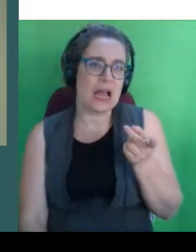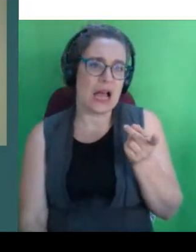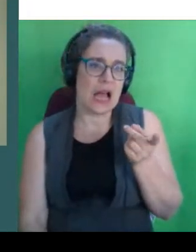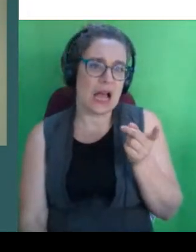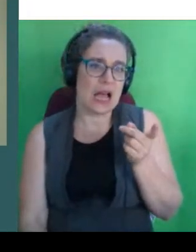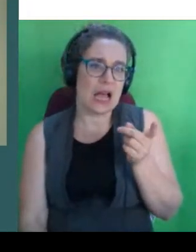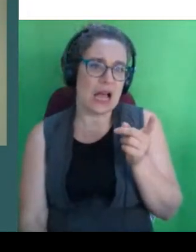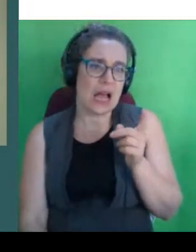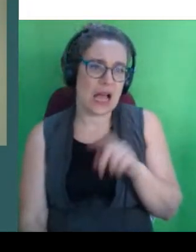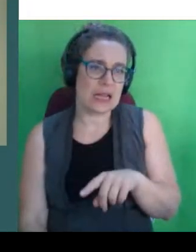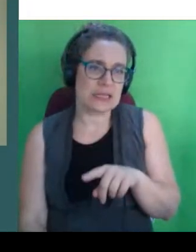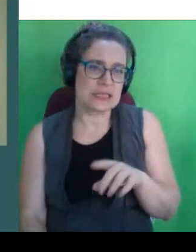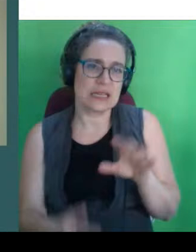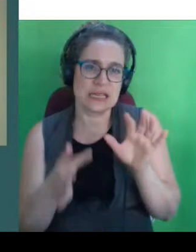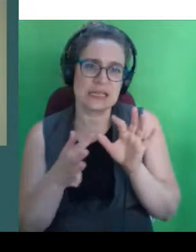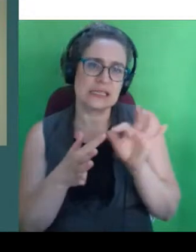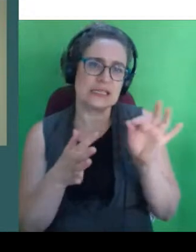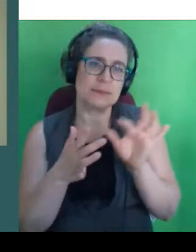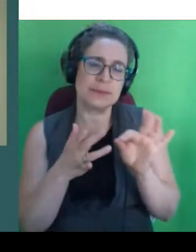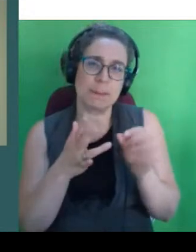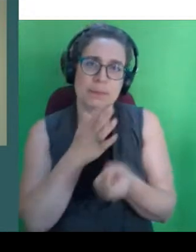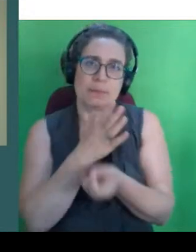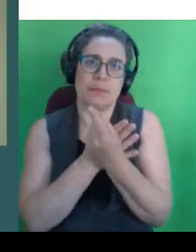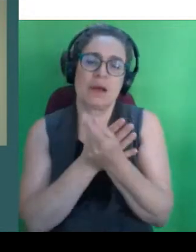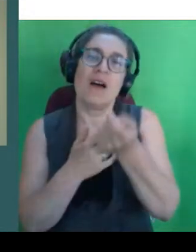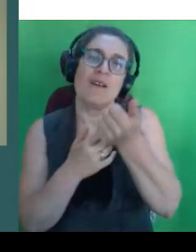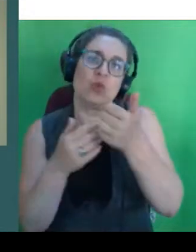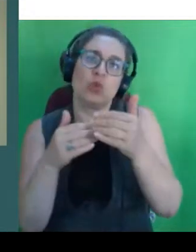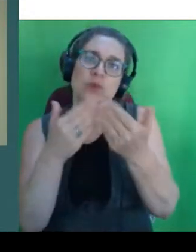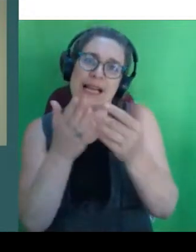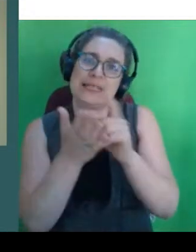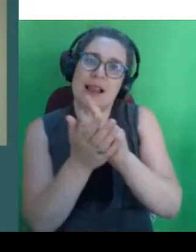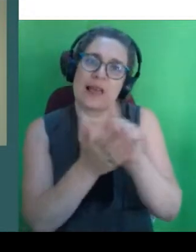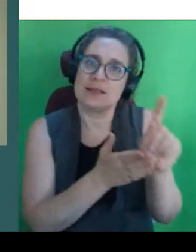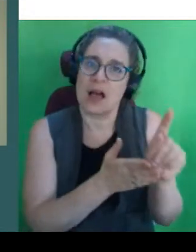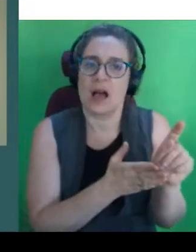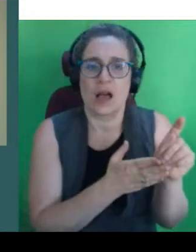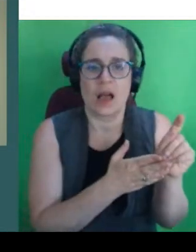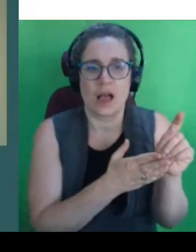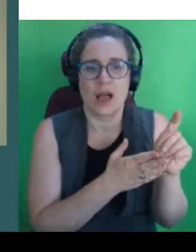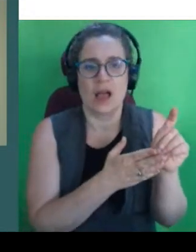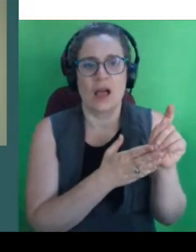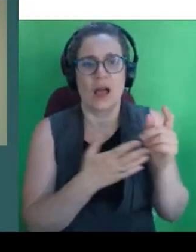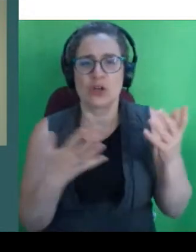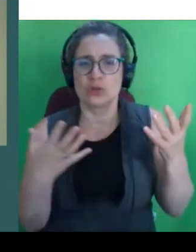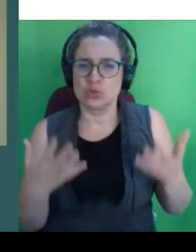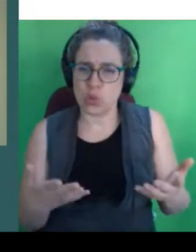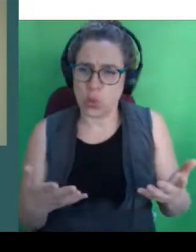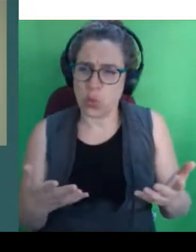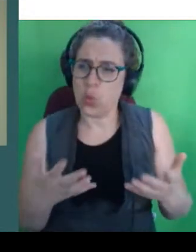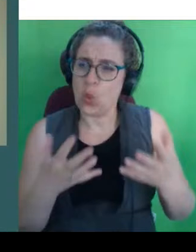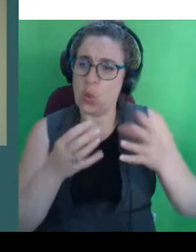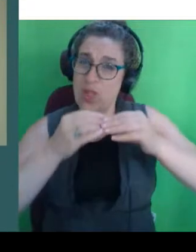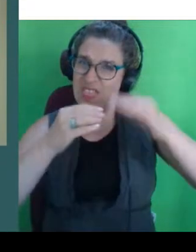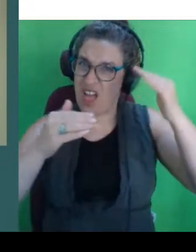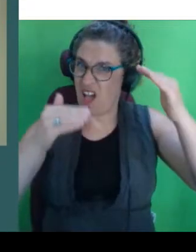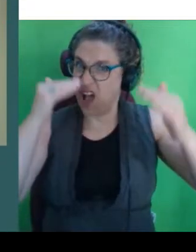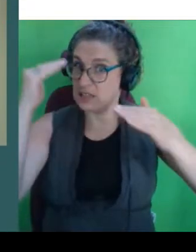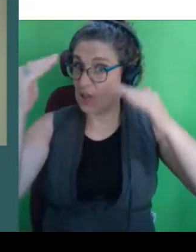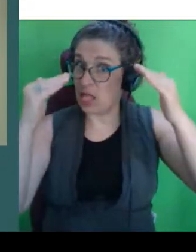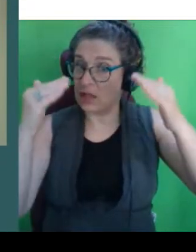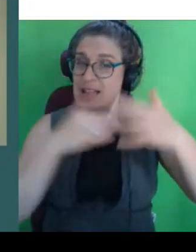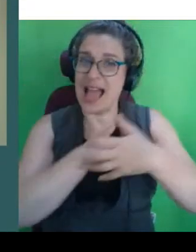symptoms appear a few days later. Then so in adults, it's pretty rare to have eczema driven